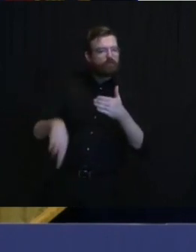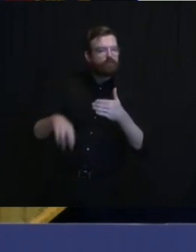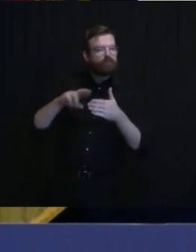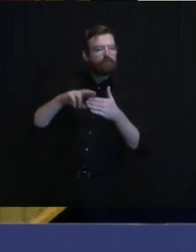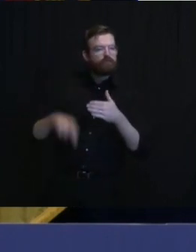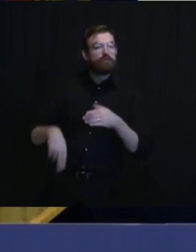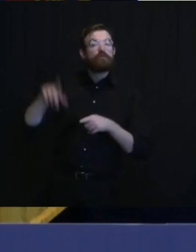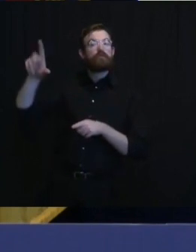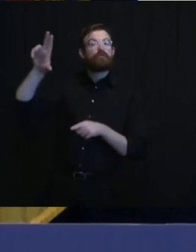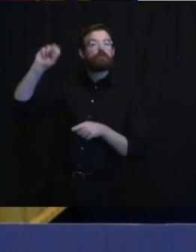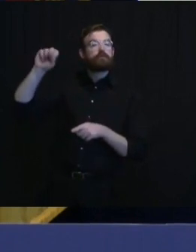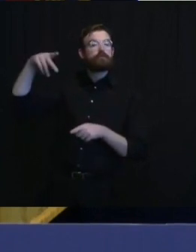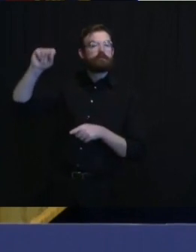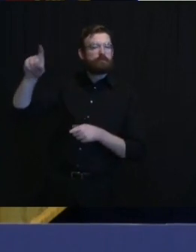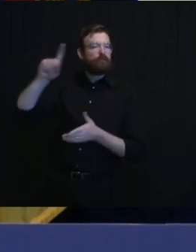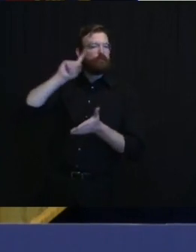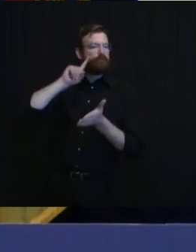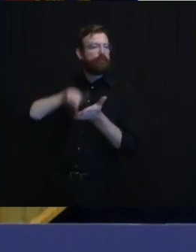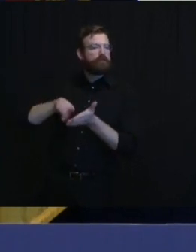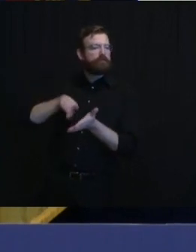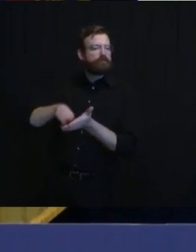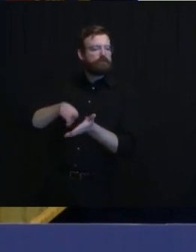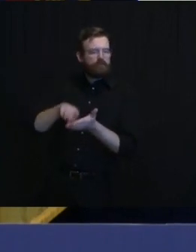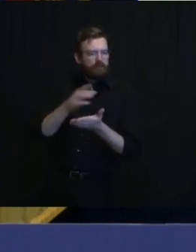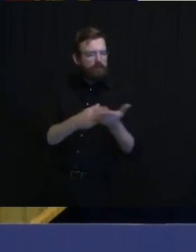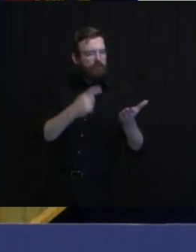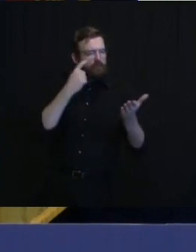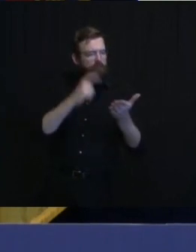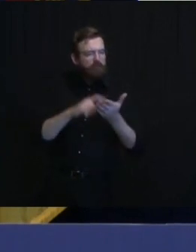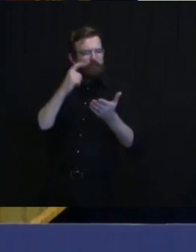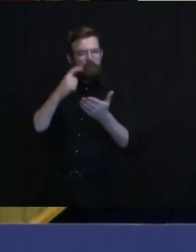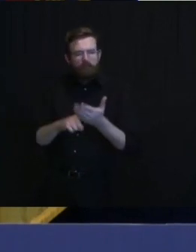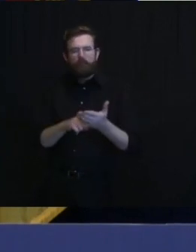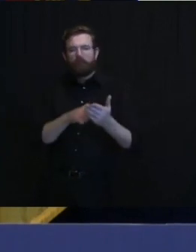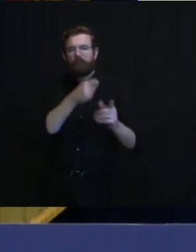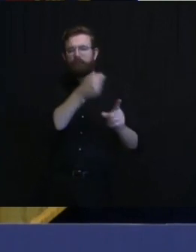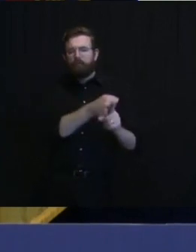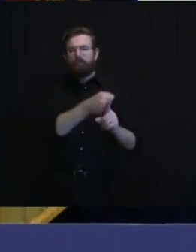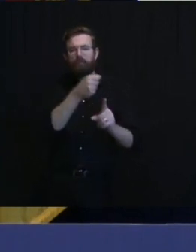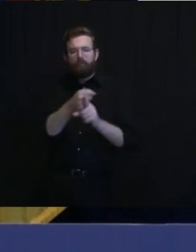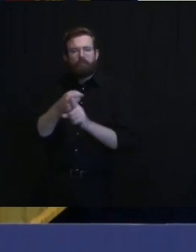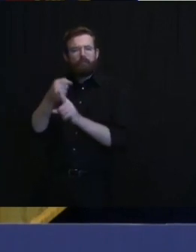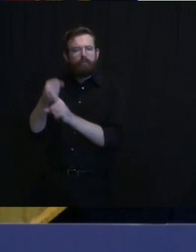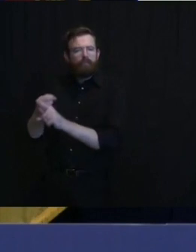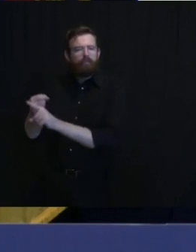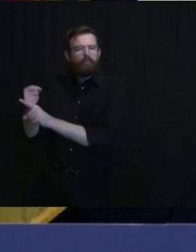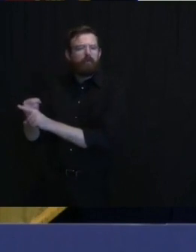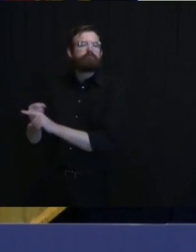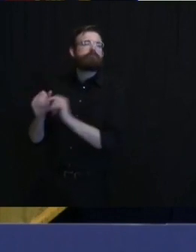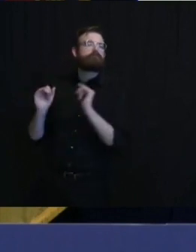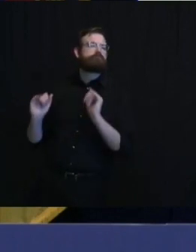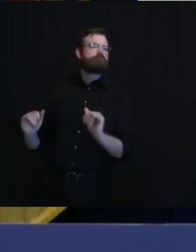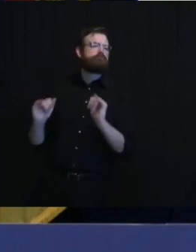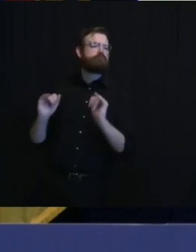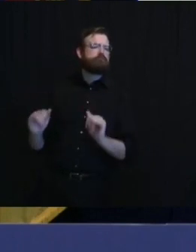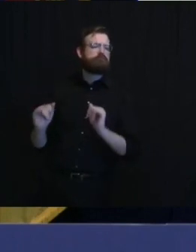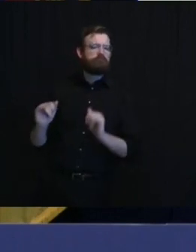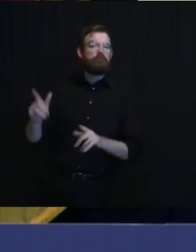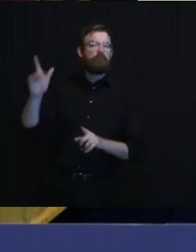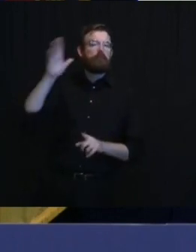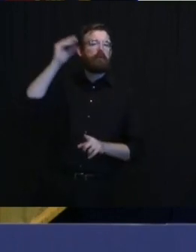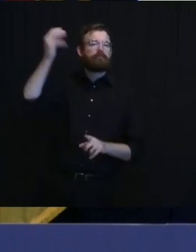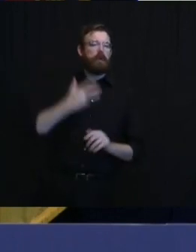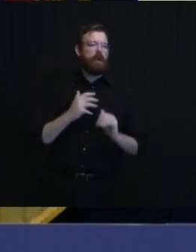they can improve going into November as well. And I would repeat something I referred to the other day. We want to balance both a full